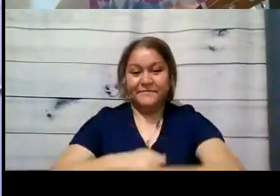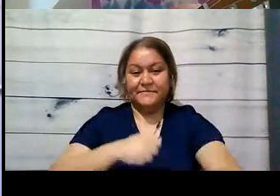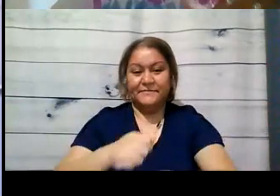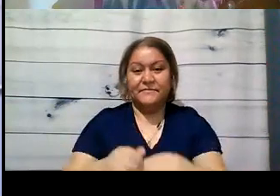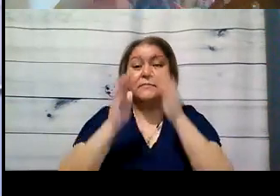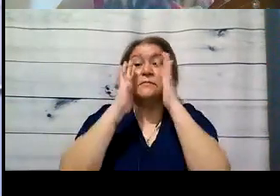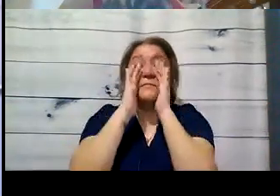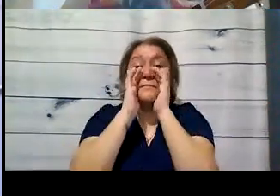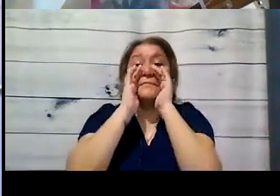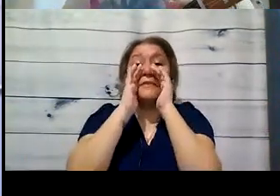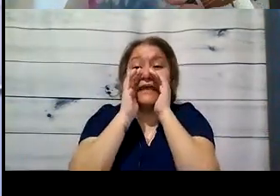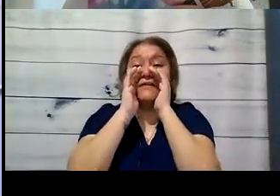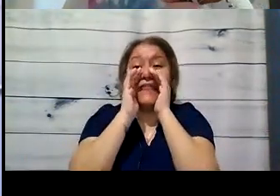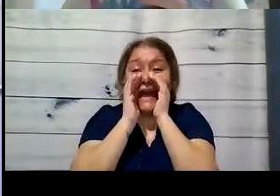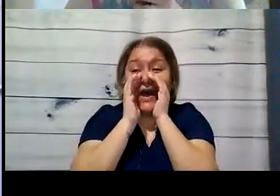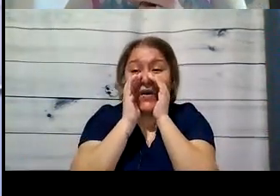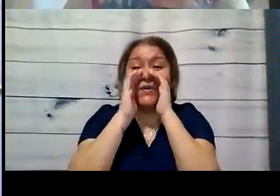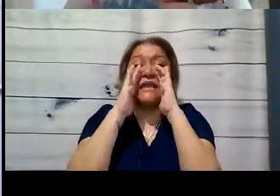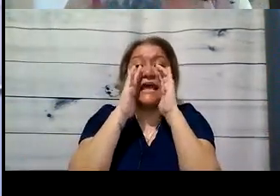Roly poly. Let's get loud.